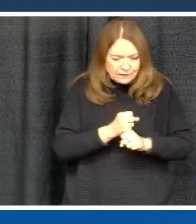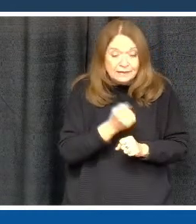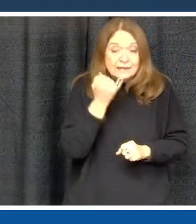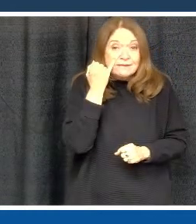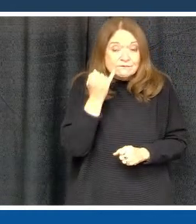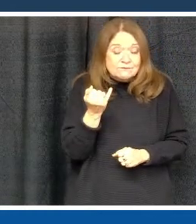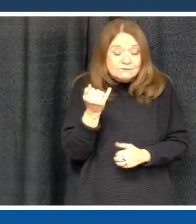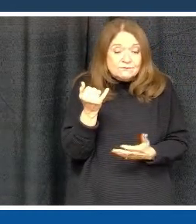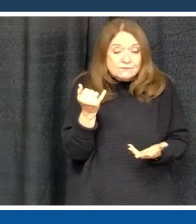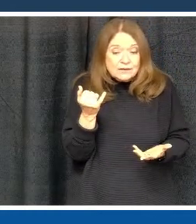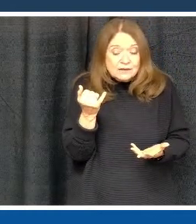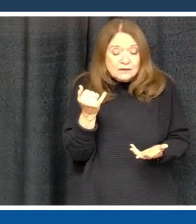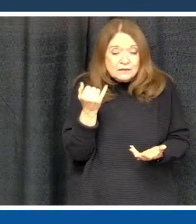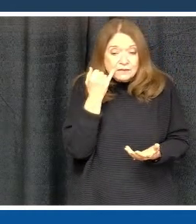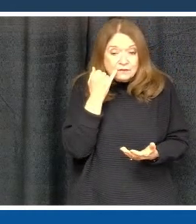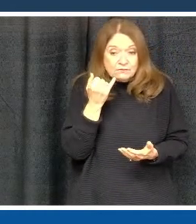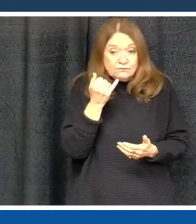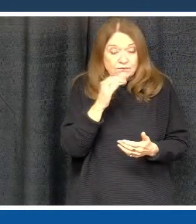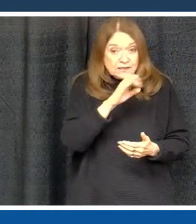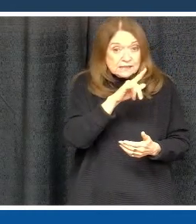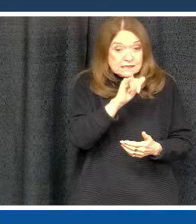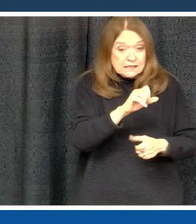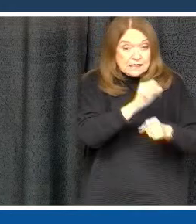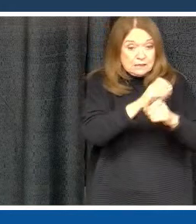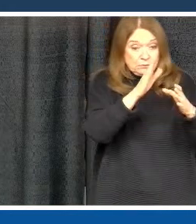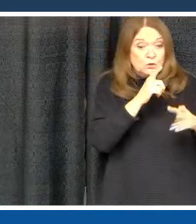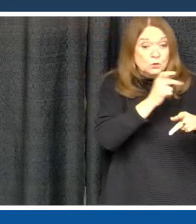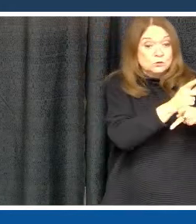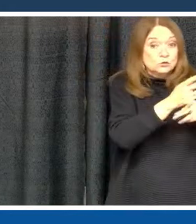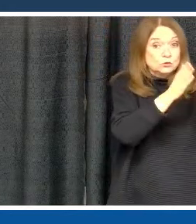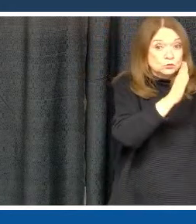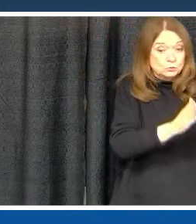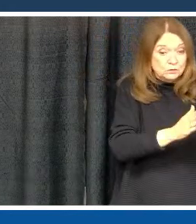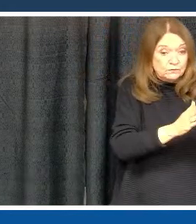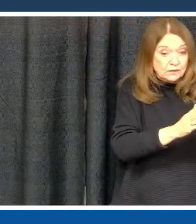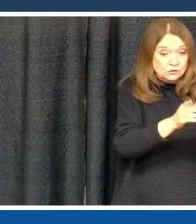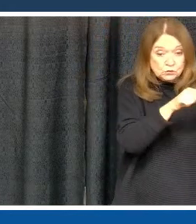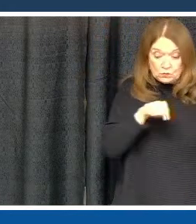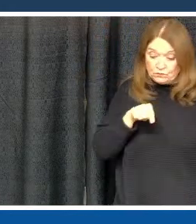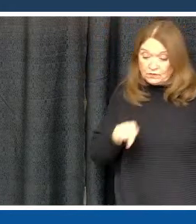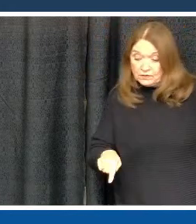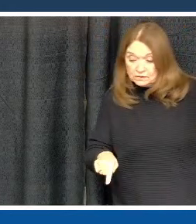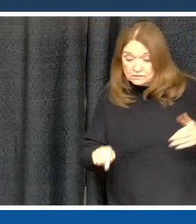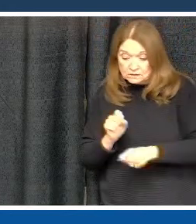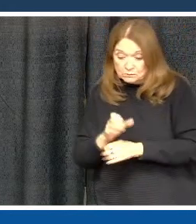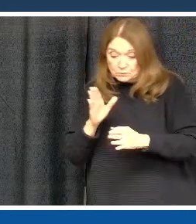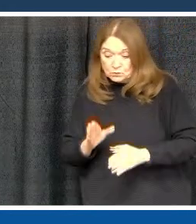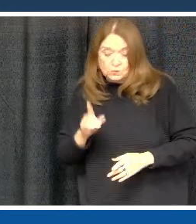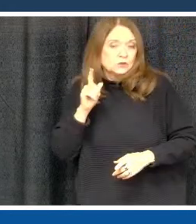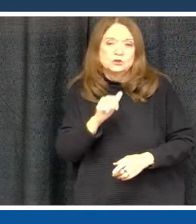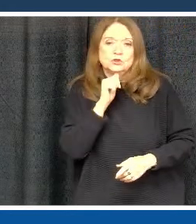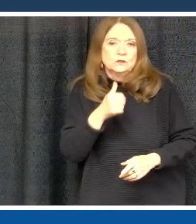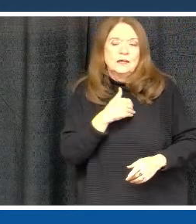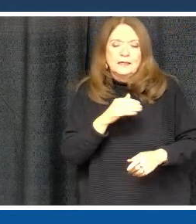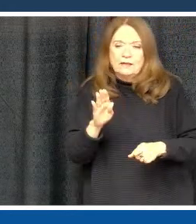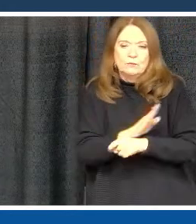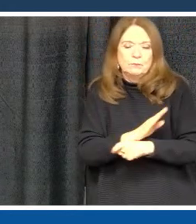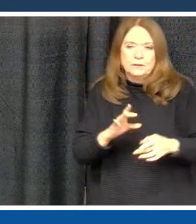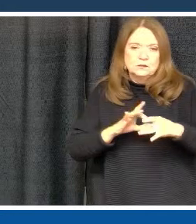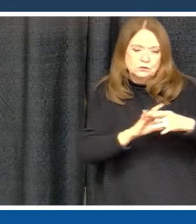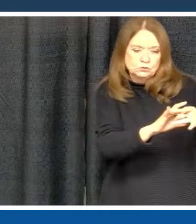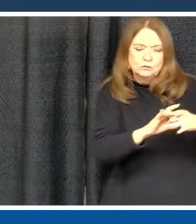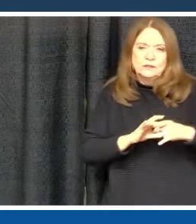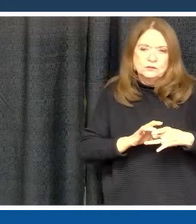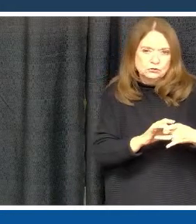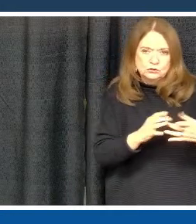a city employee in a supervisory position over another city employee should not be in